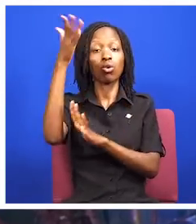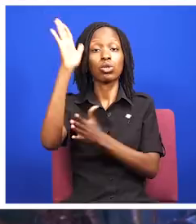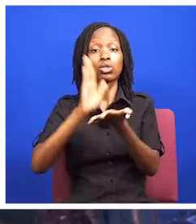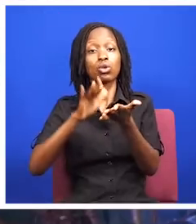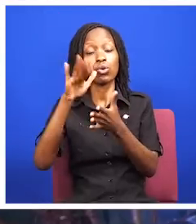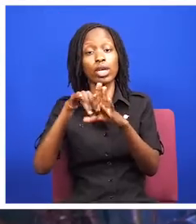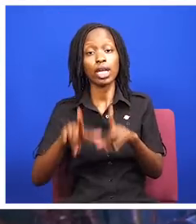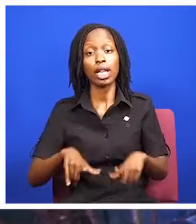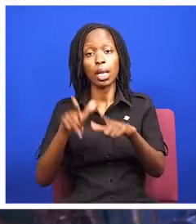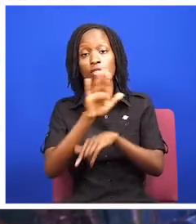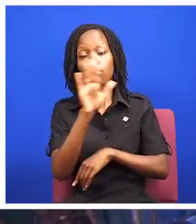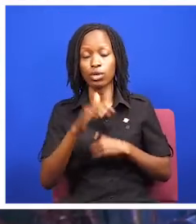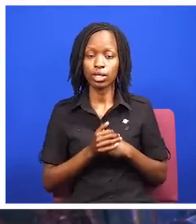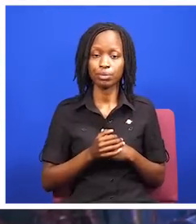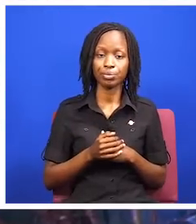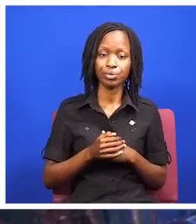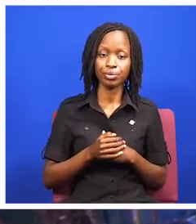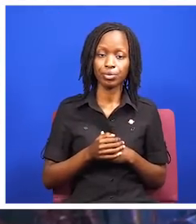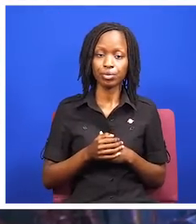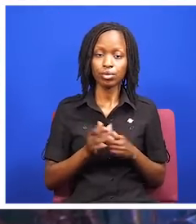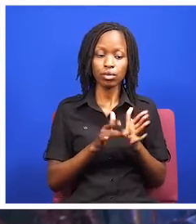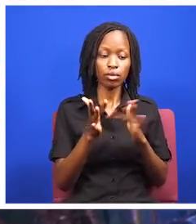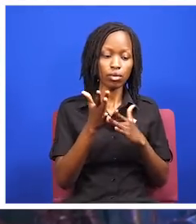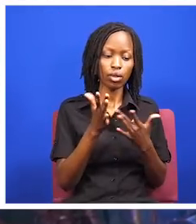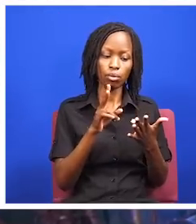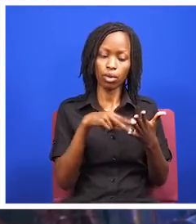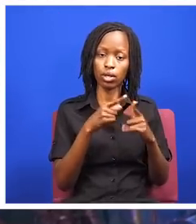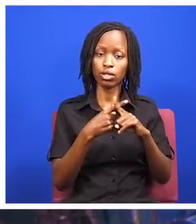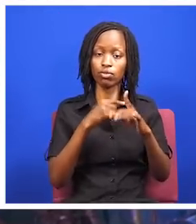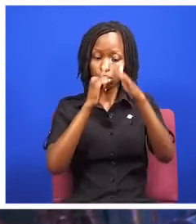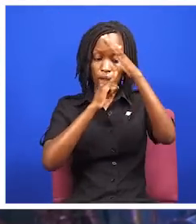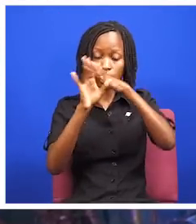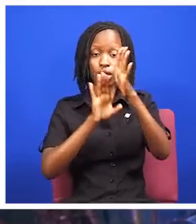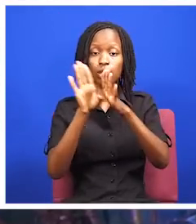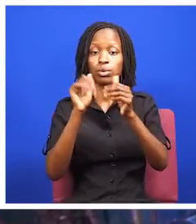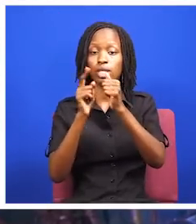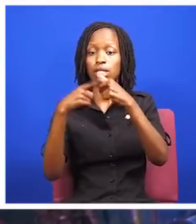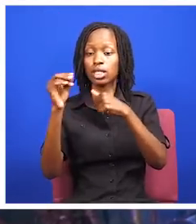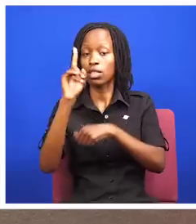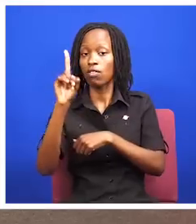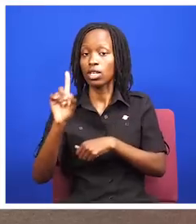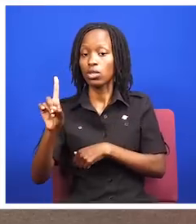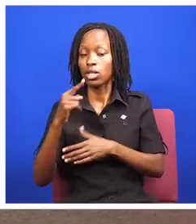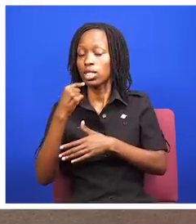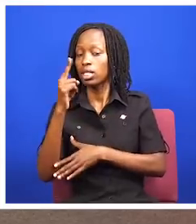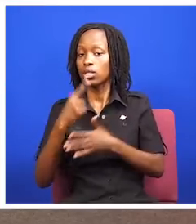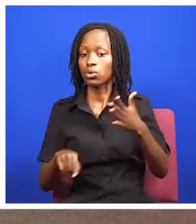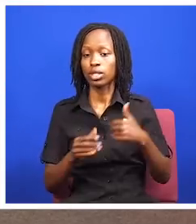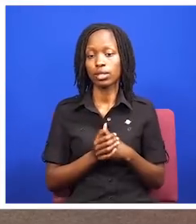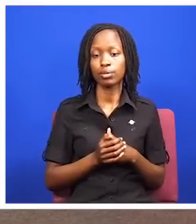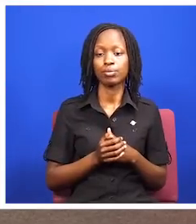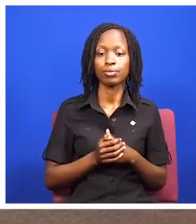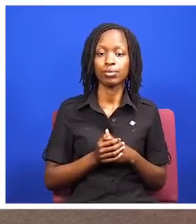life. Yes. And our Bible reading today comes from Isaiah chapter 60 verse 1, which